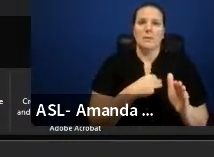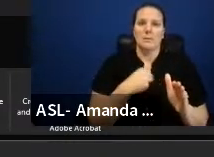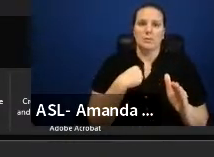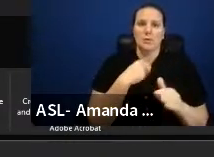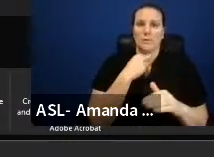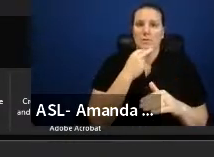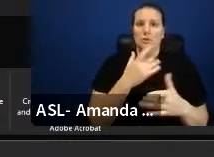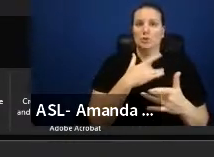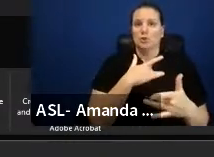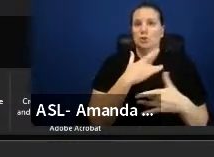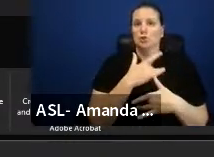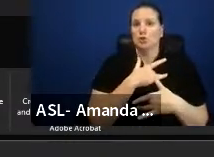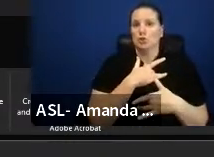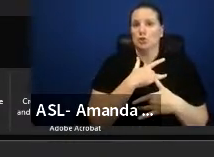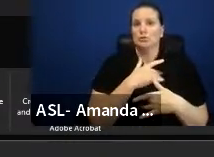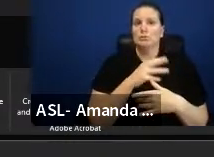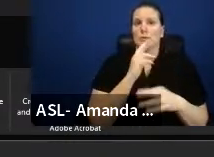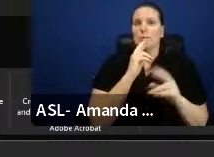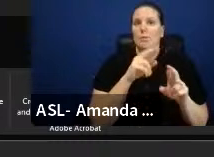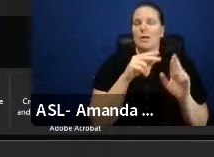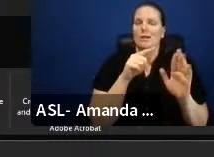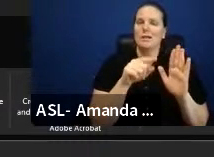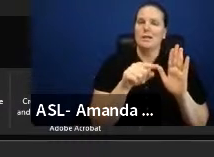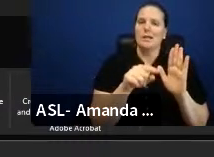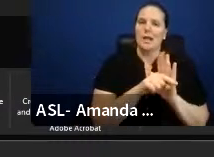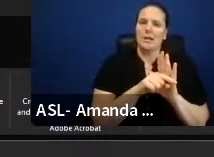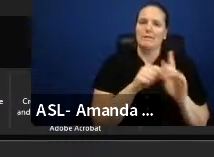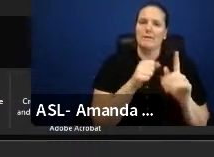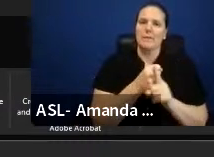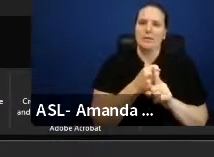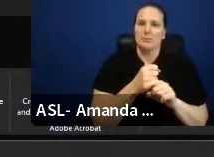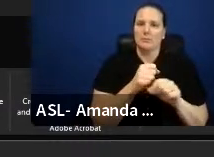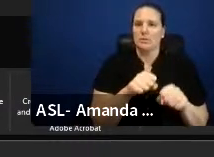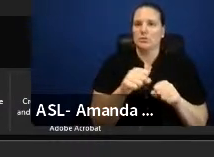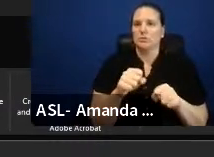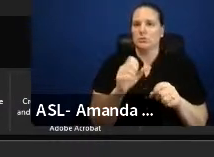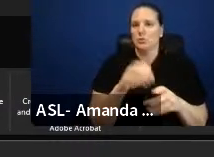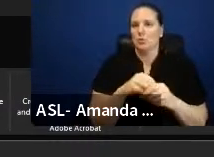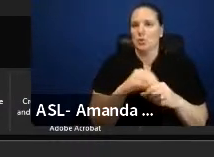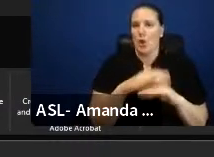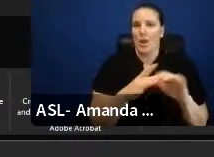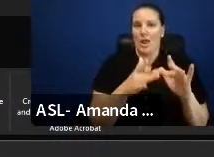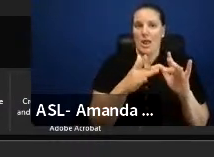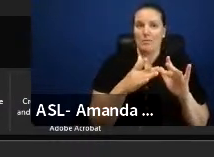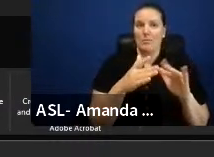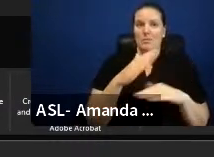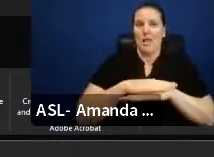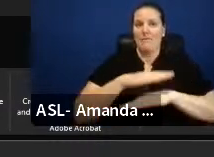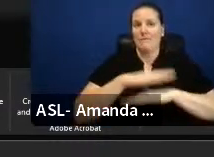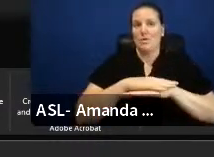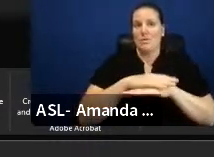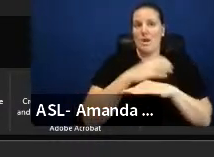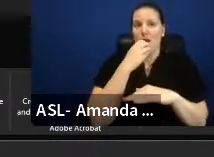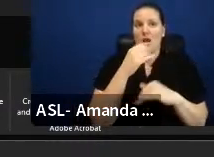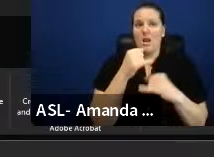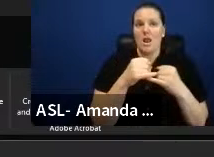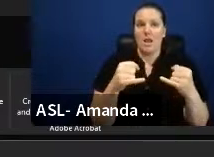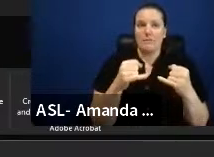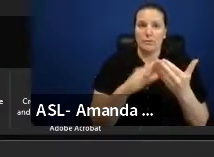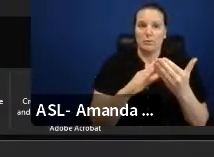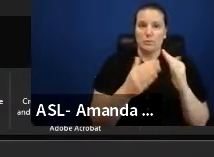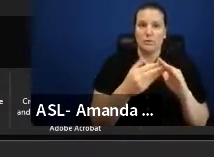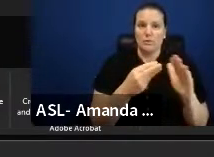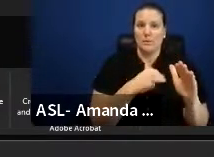voice concerns and report negative impacts, potentially including an online platform and or hotline where community members can